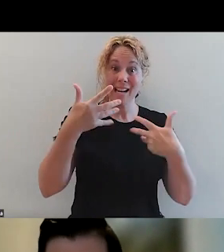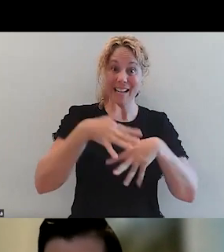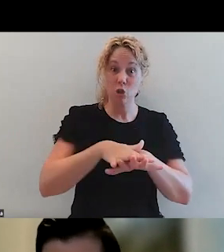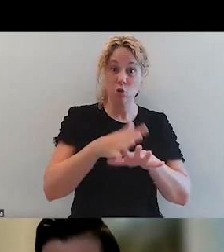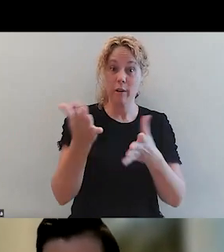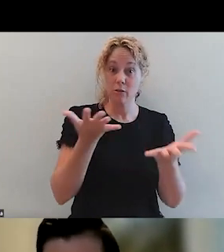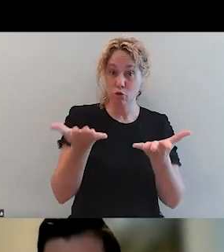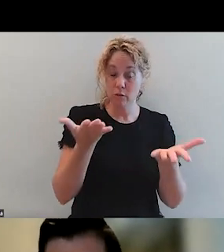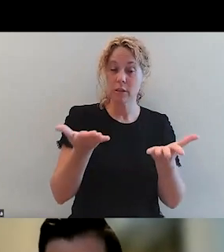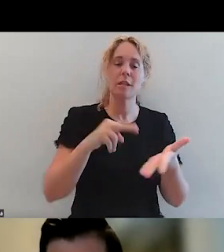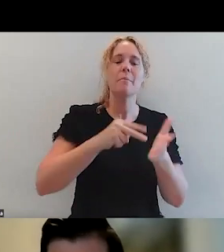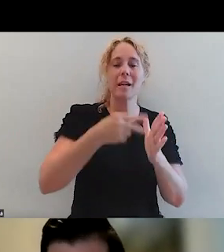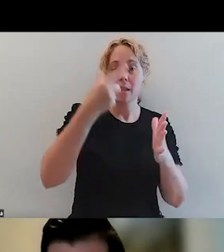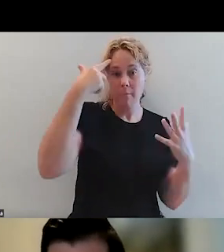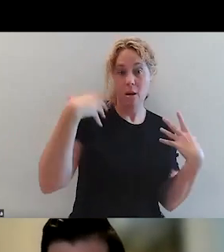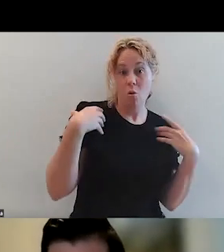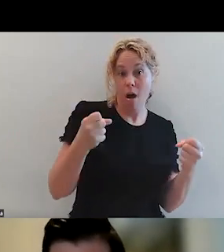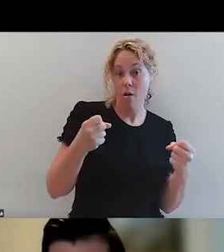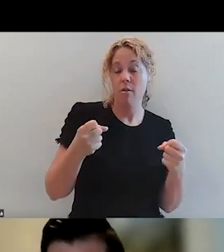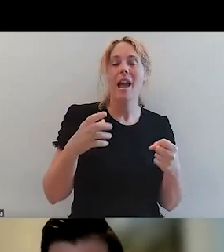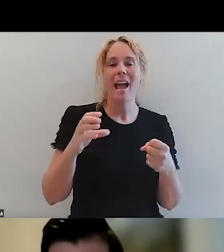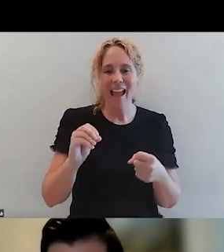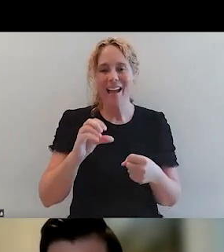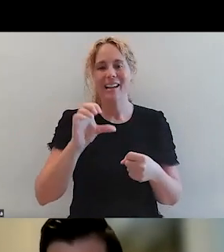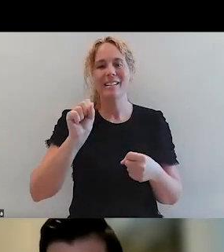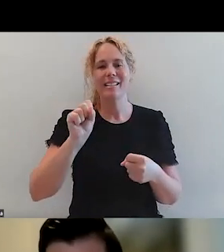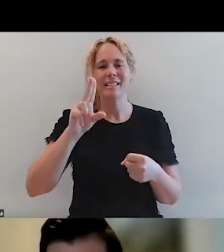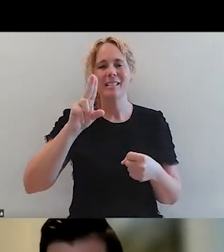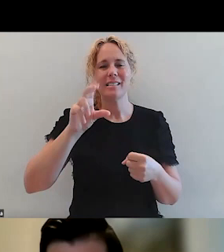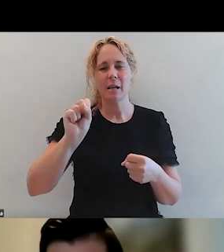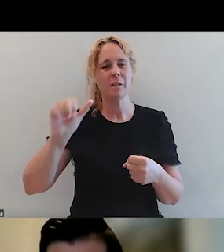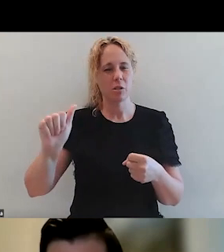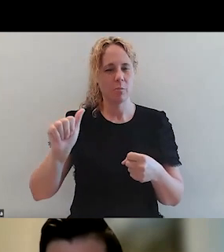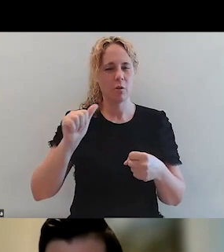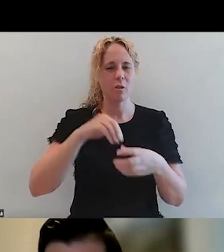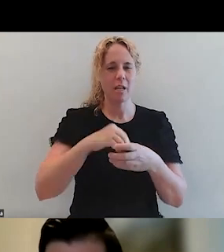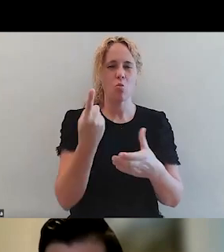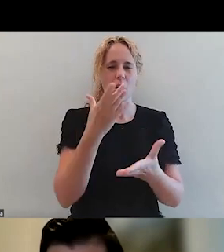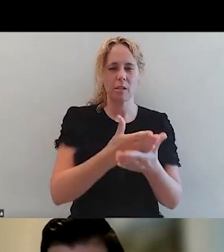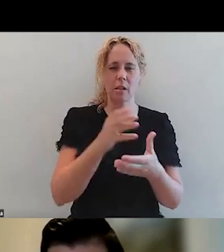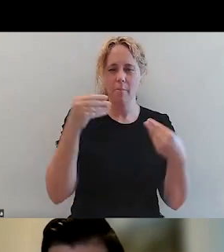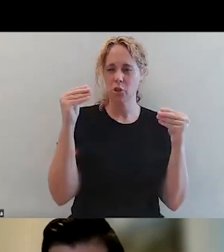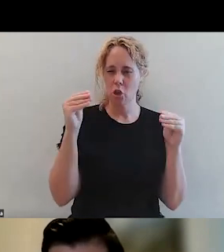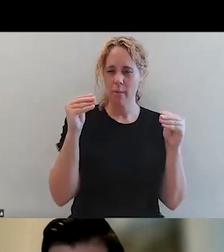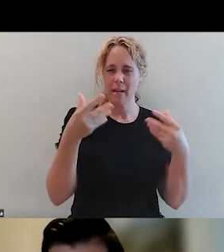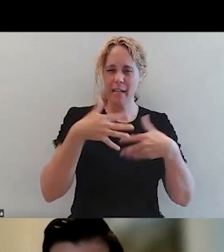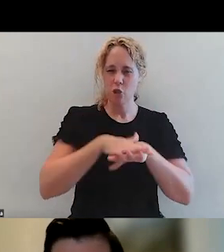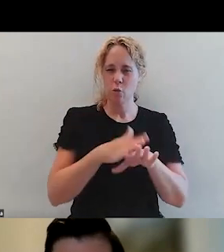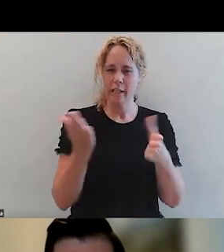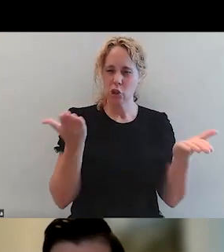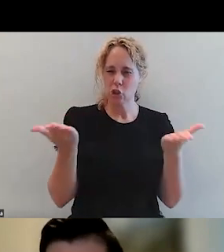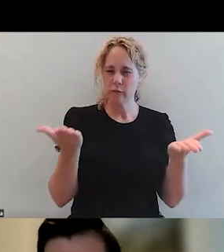that's integrating mental health and substance use within a one-stop shop for care, but it's really integrating those